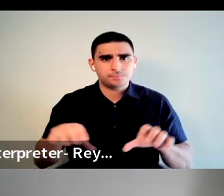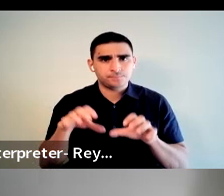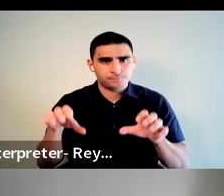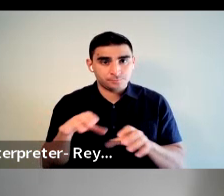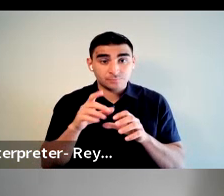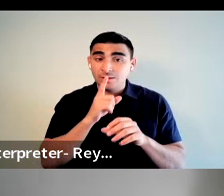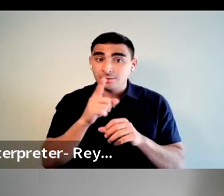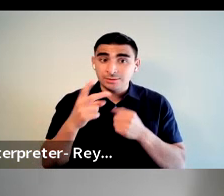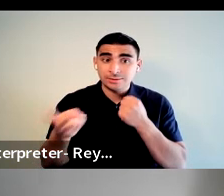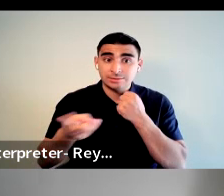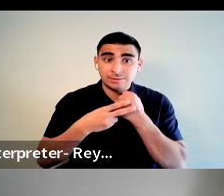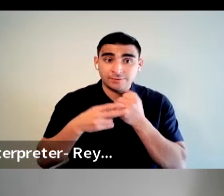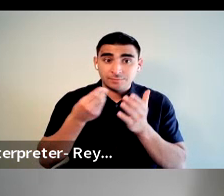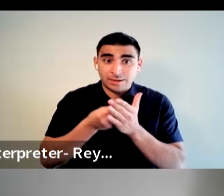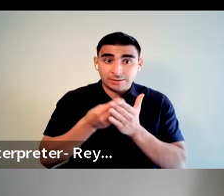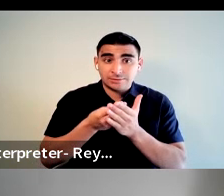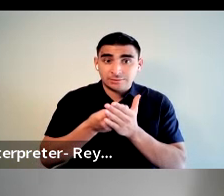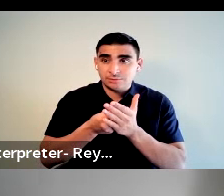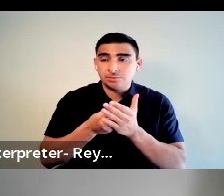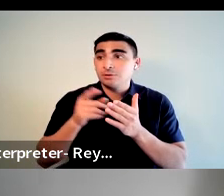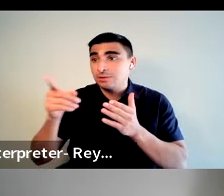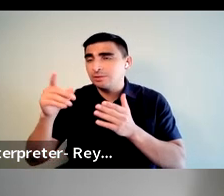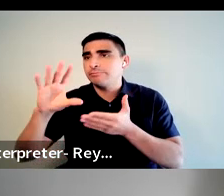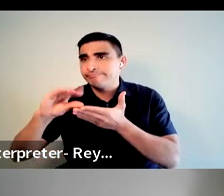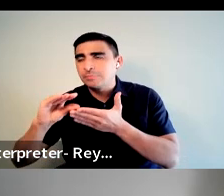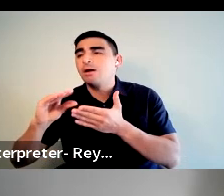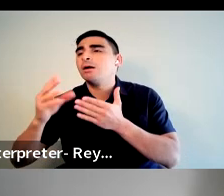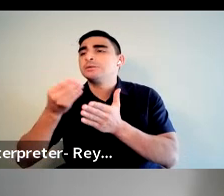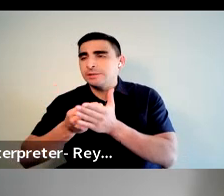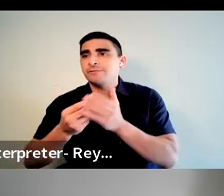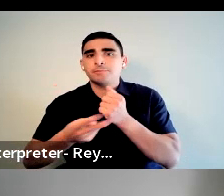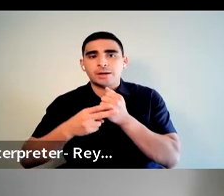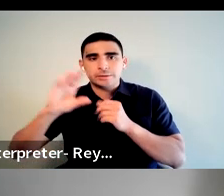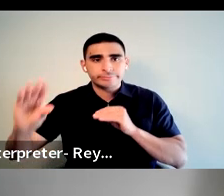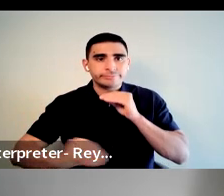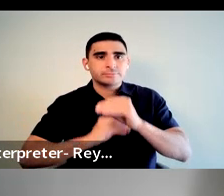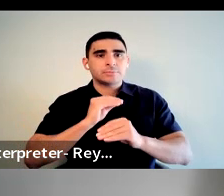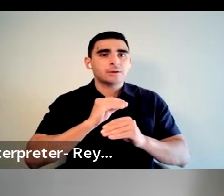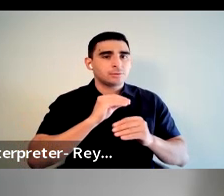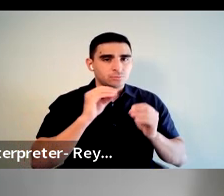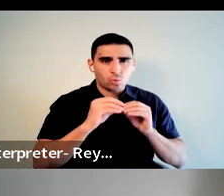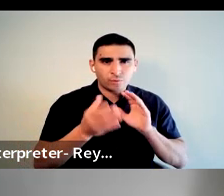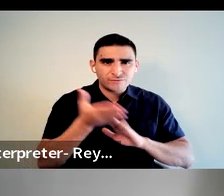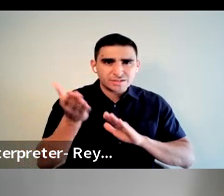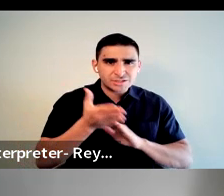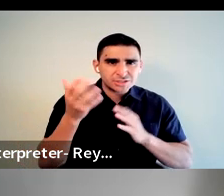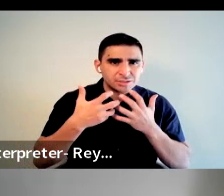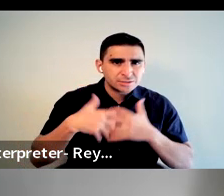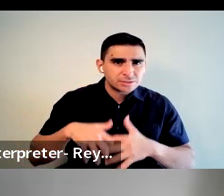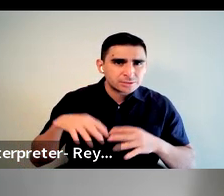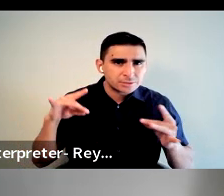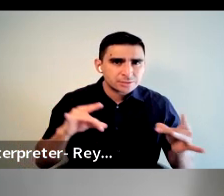saving money in other areas and showing that this is more efficient. So that's just my